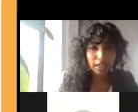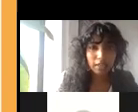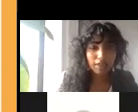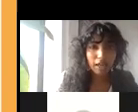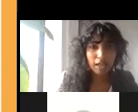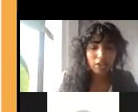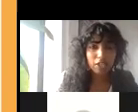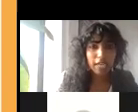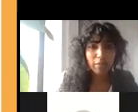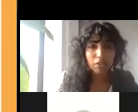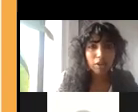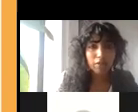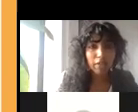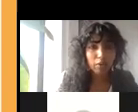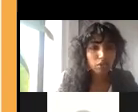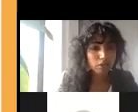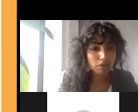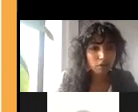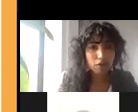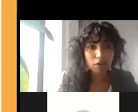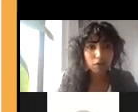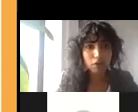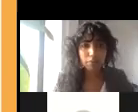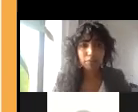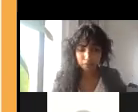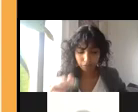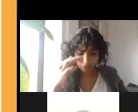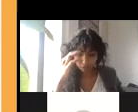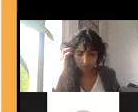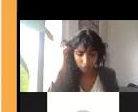Wondering if I could tap Indra for that question.